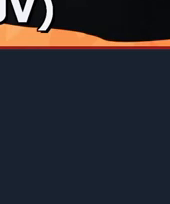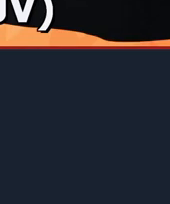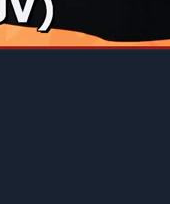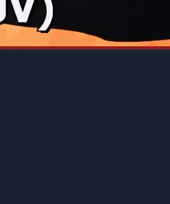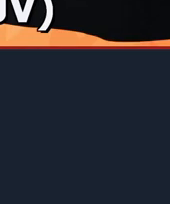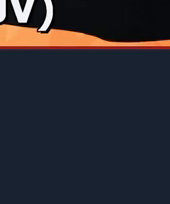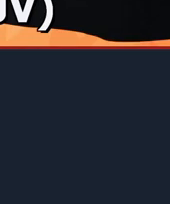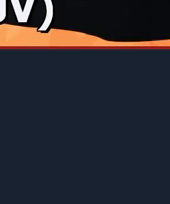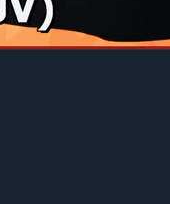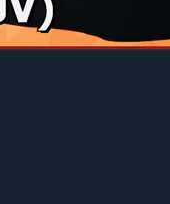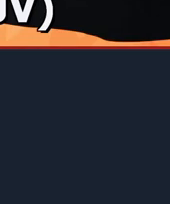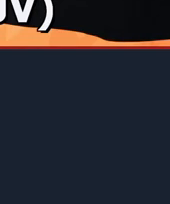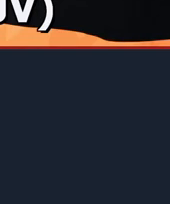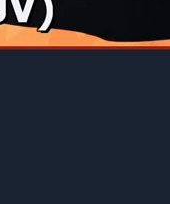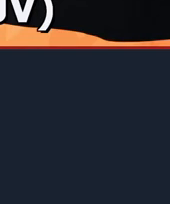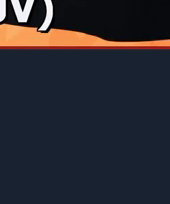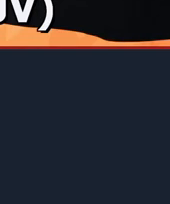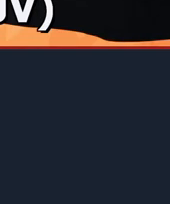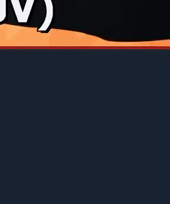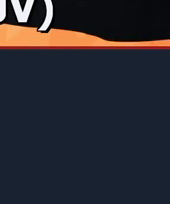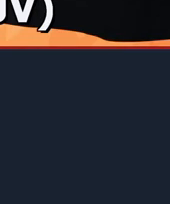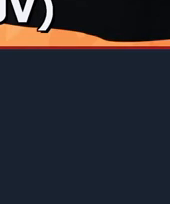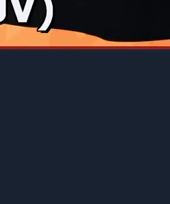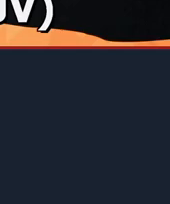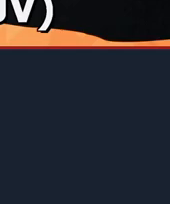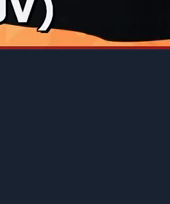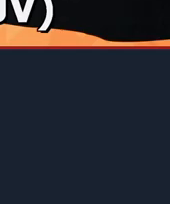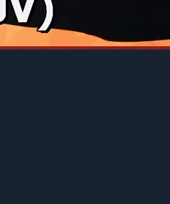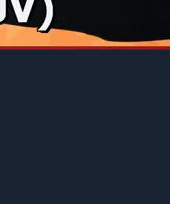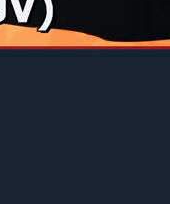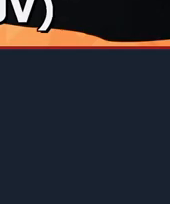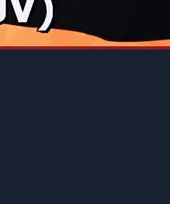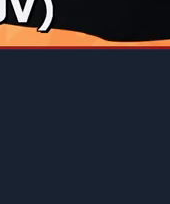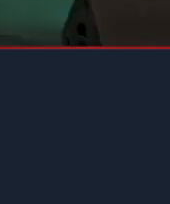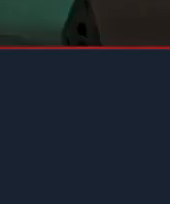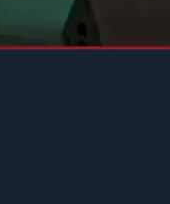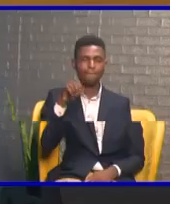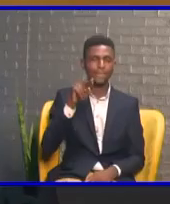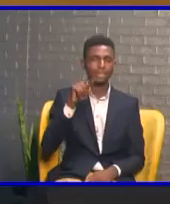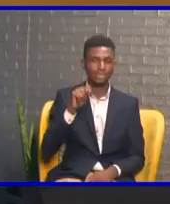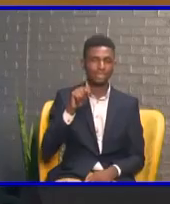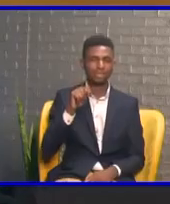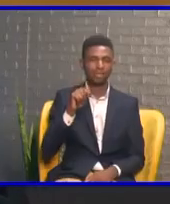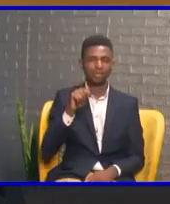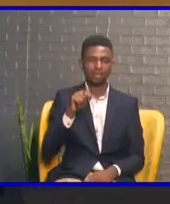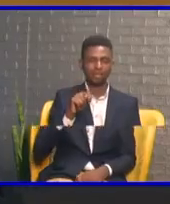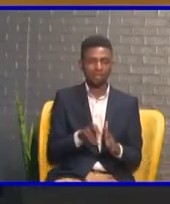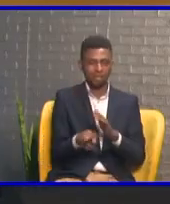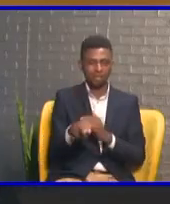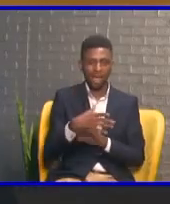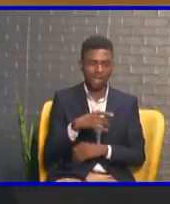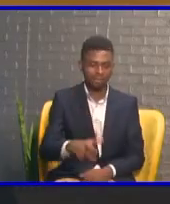God made him make a serpent that was judged and raise it